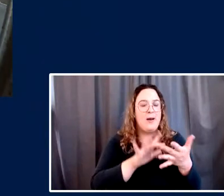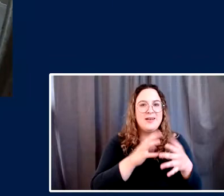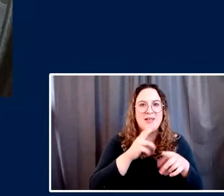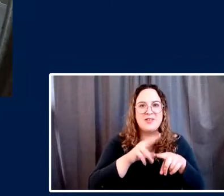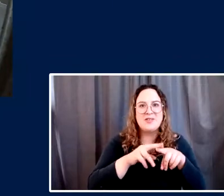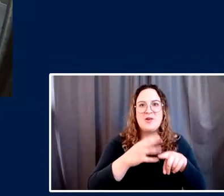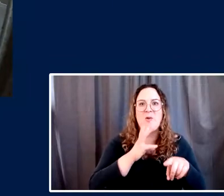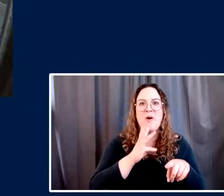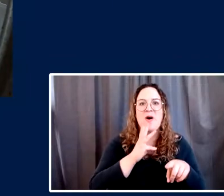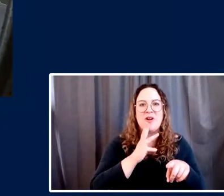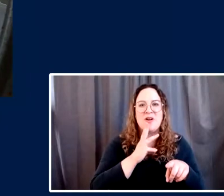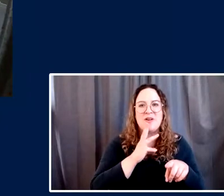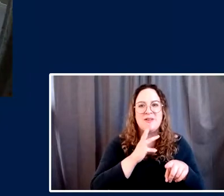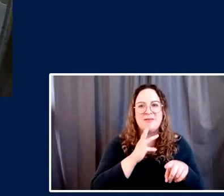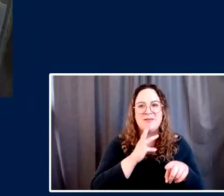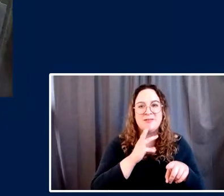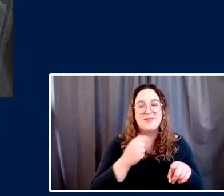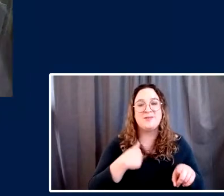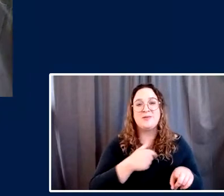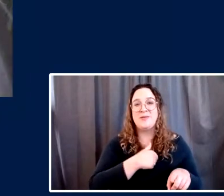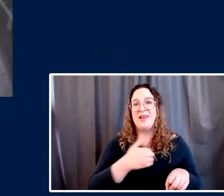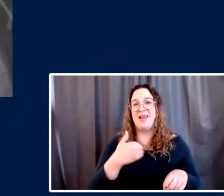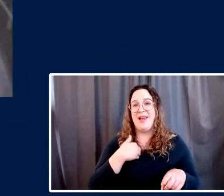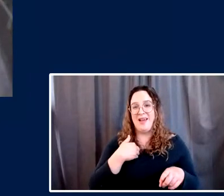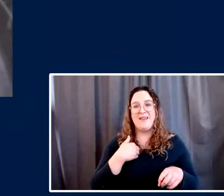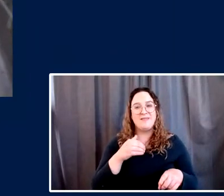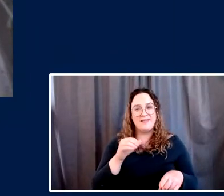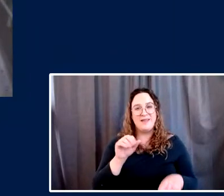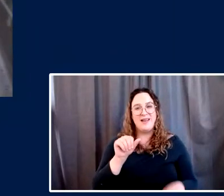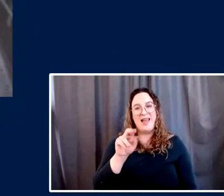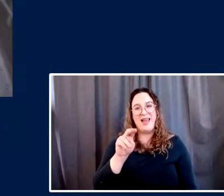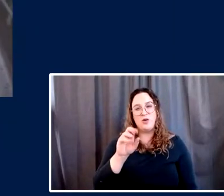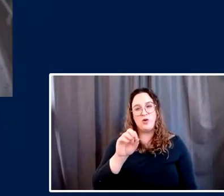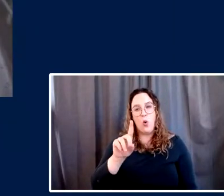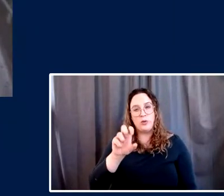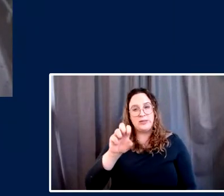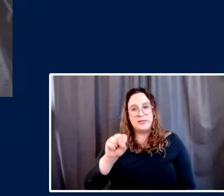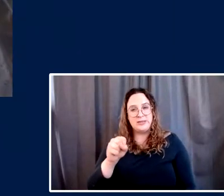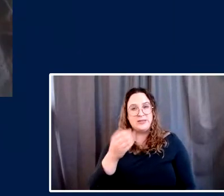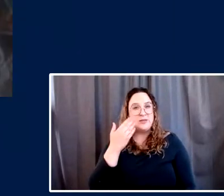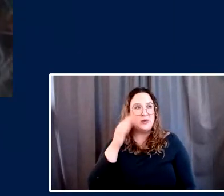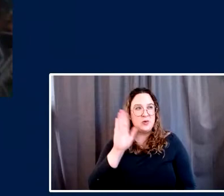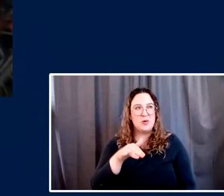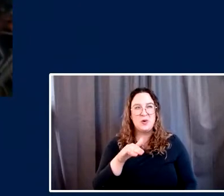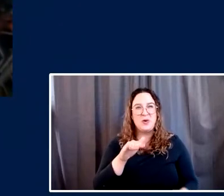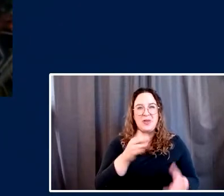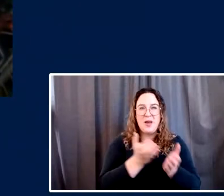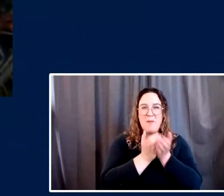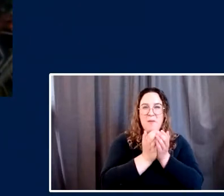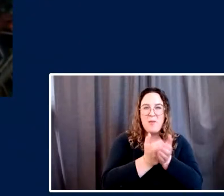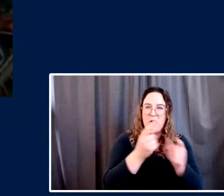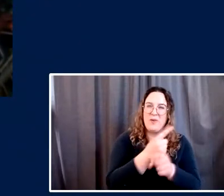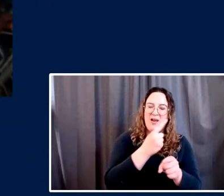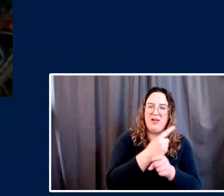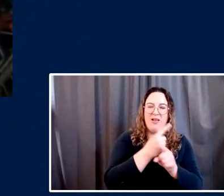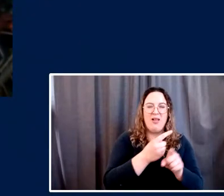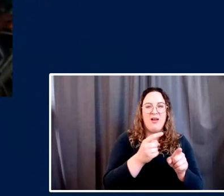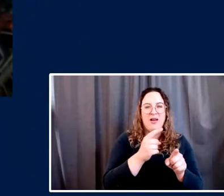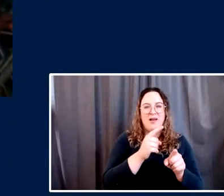sacrificial anodes on the vehicle, just like those people who know about boats that use sacrificial anodes. It is made of zinc, and